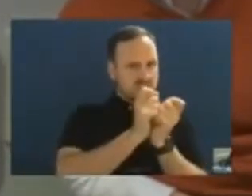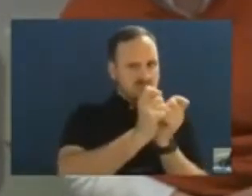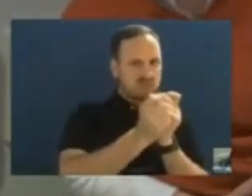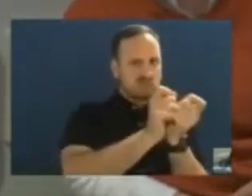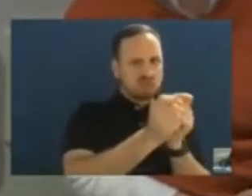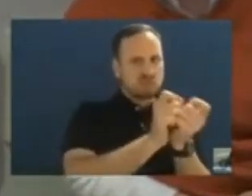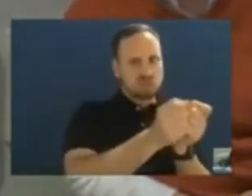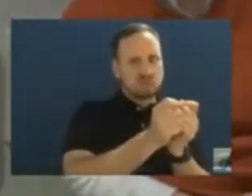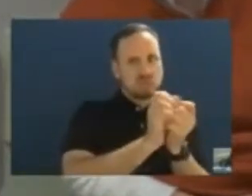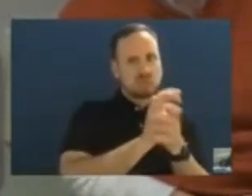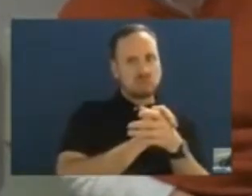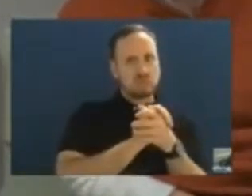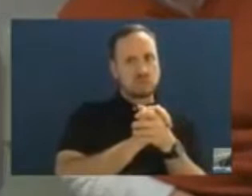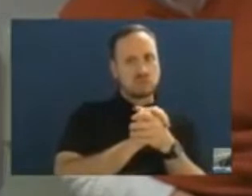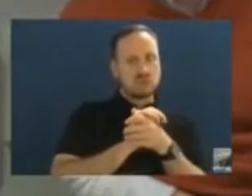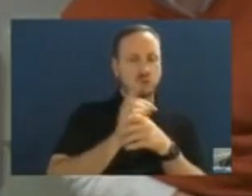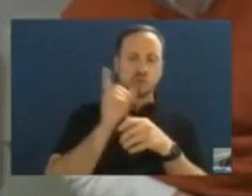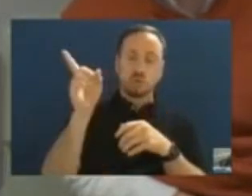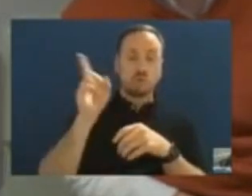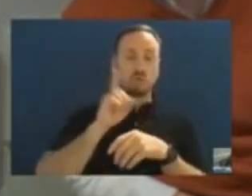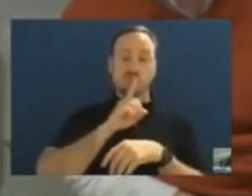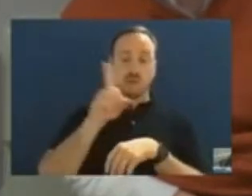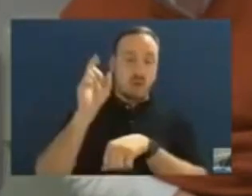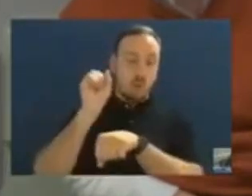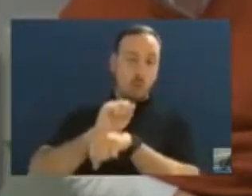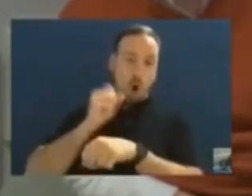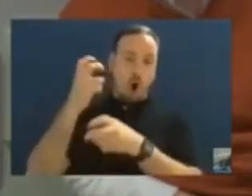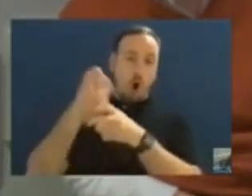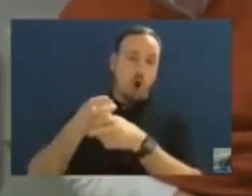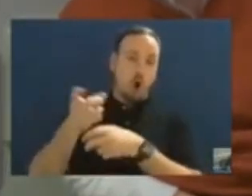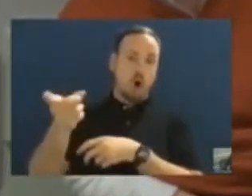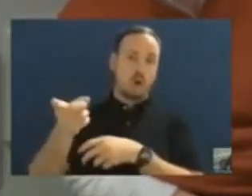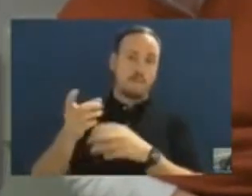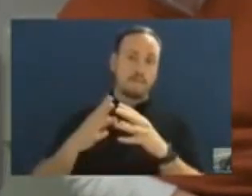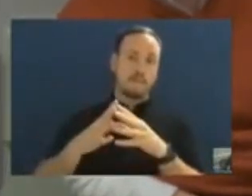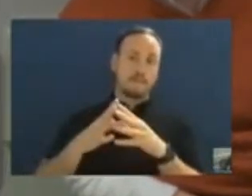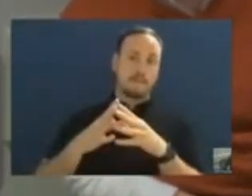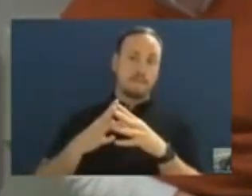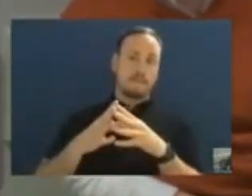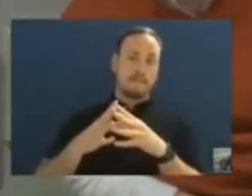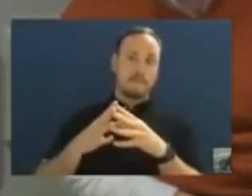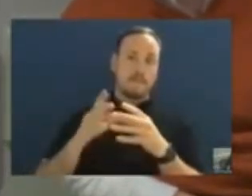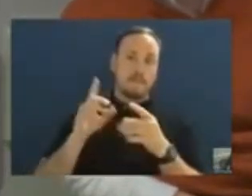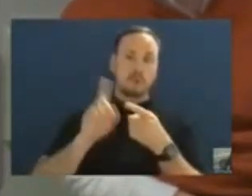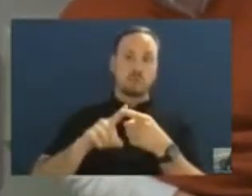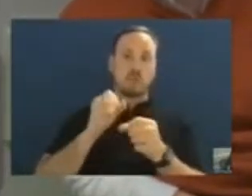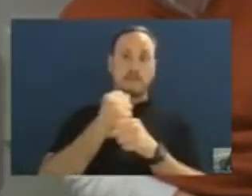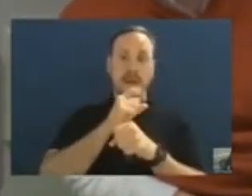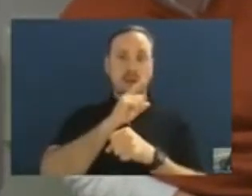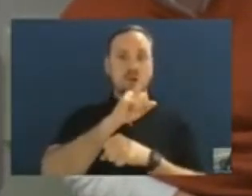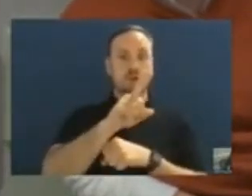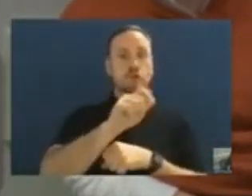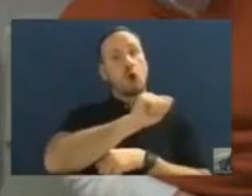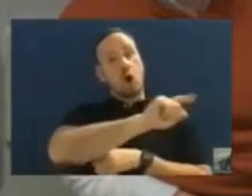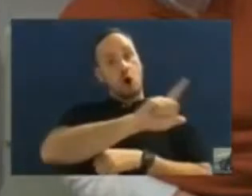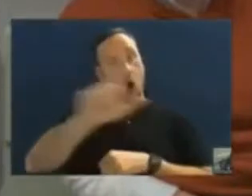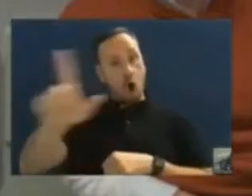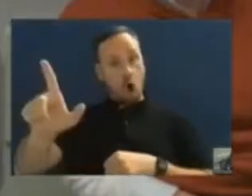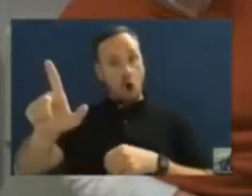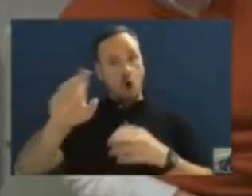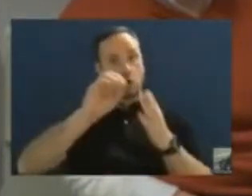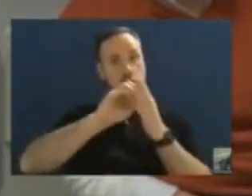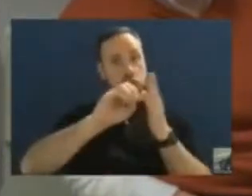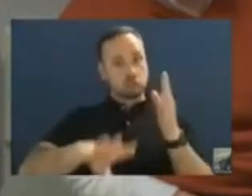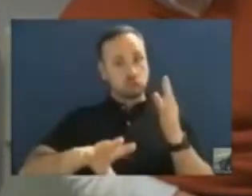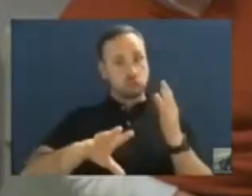really work with this piece in relationship to making sure all students throughout this district will